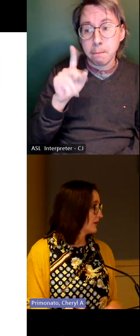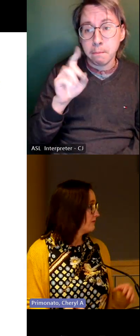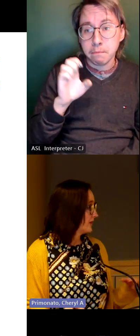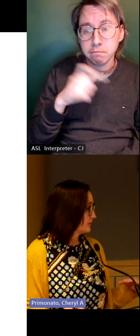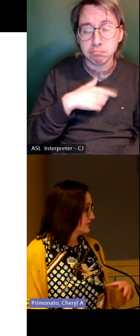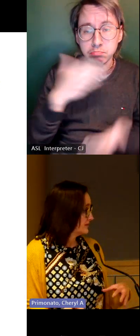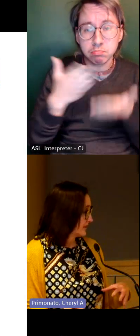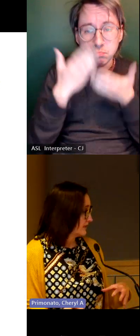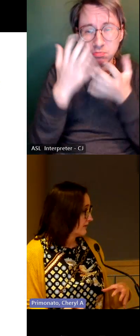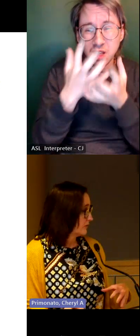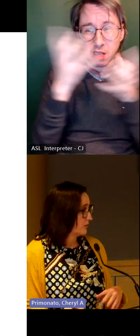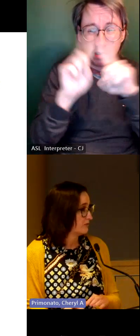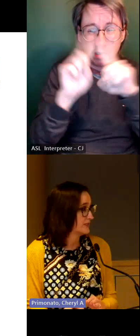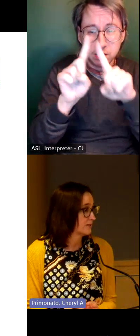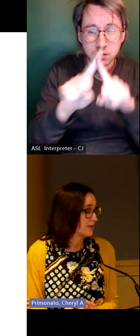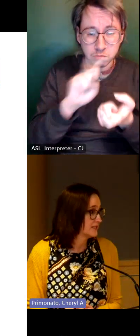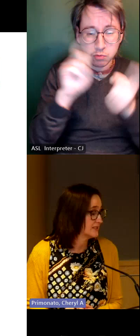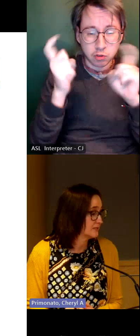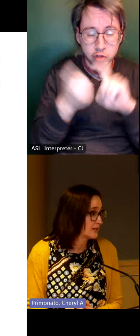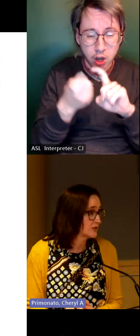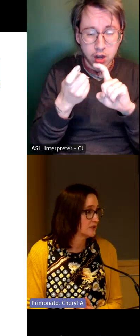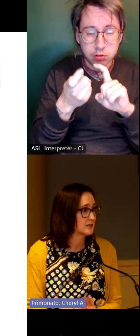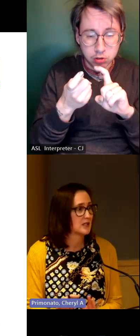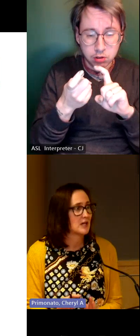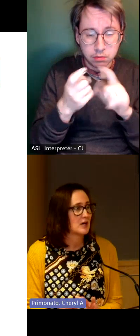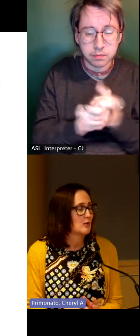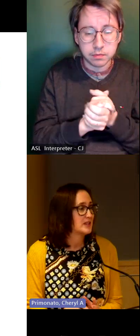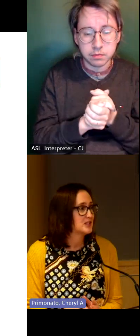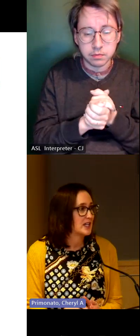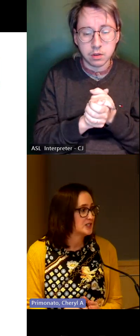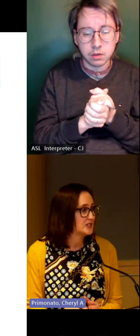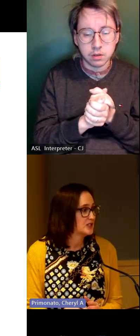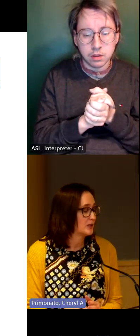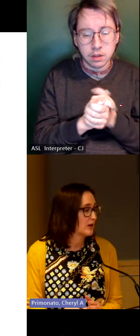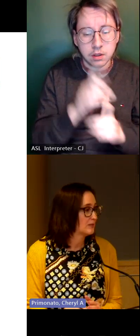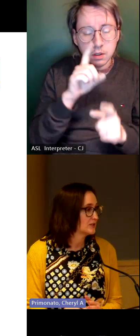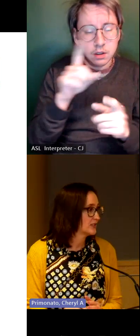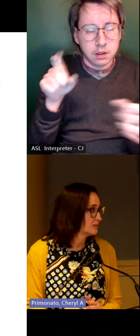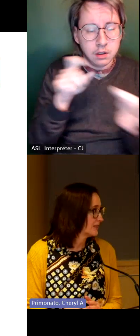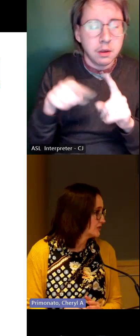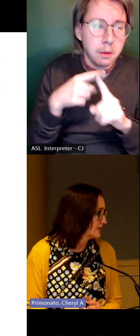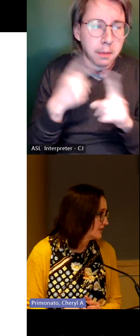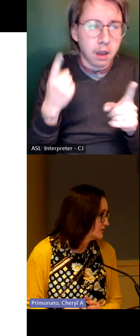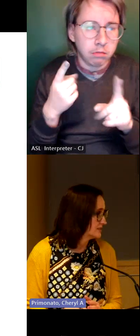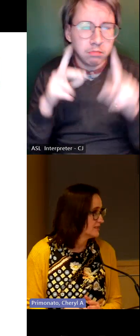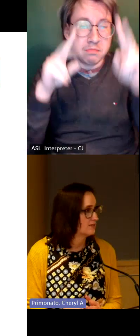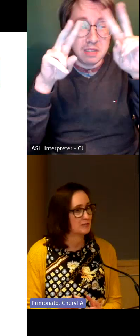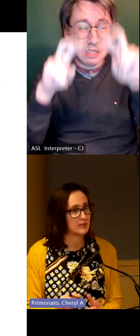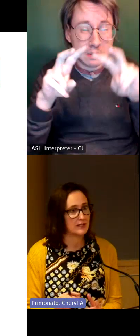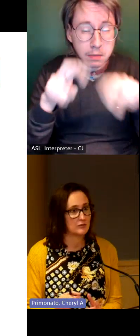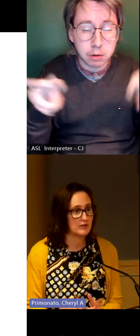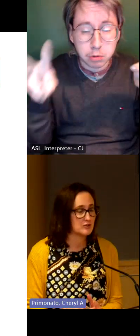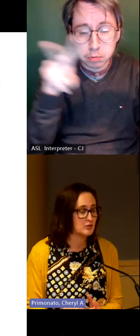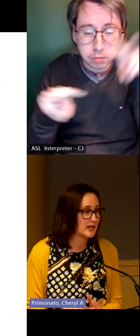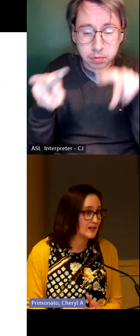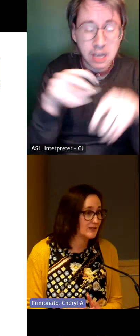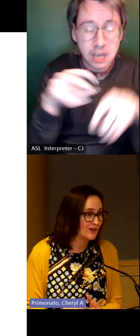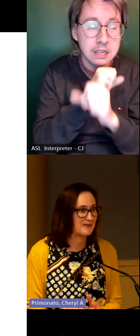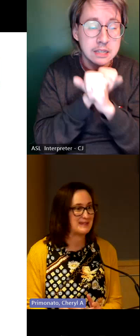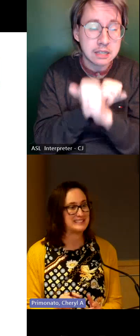occurring both on the federal and state level with risk-based inspections, with changes to your public transportation agency safety plan,